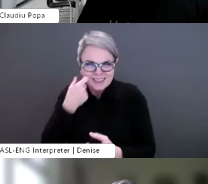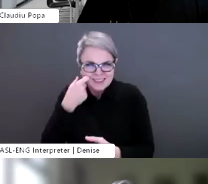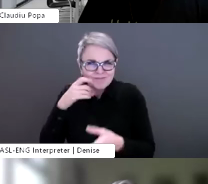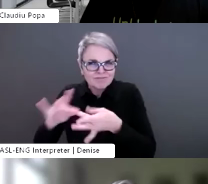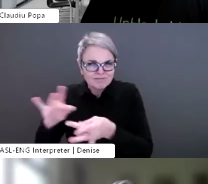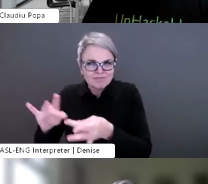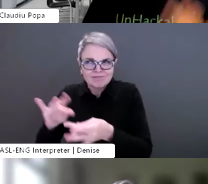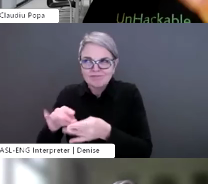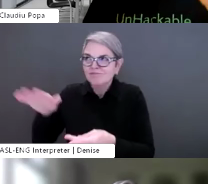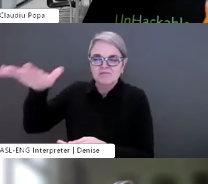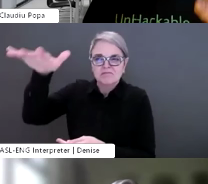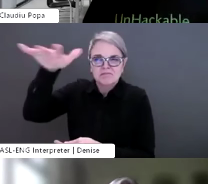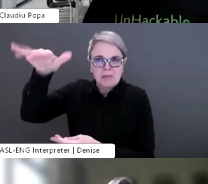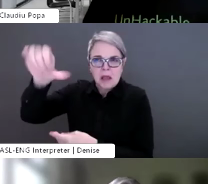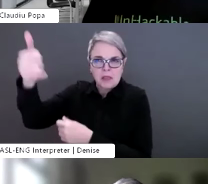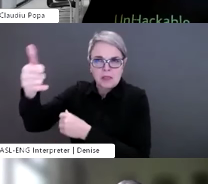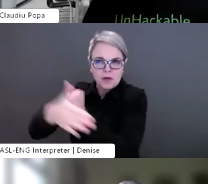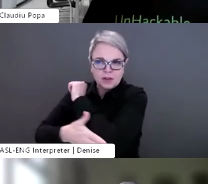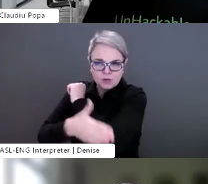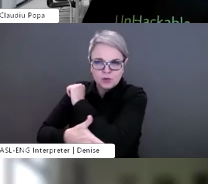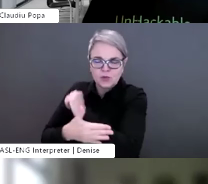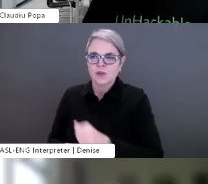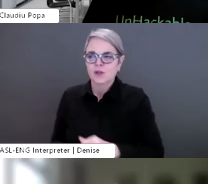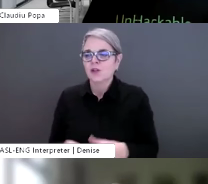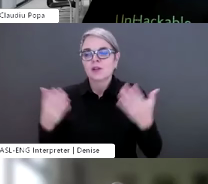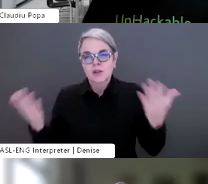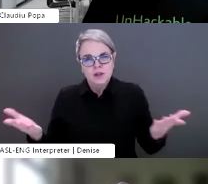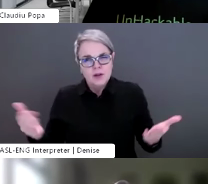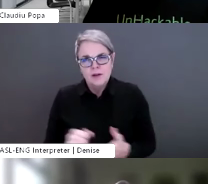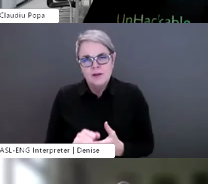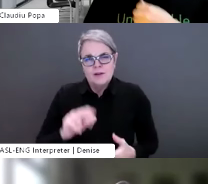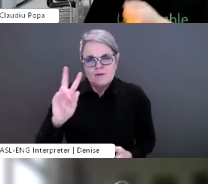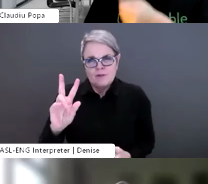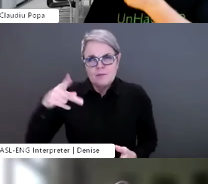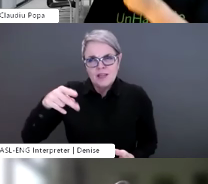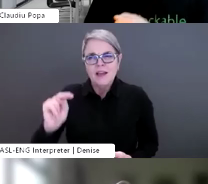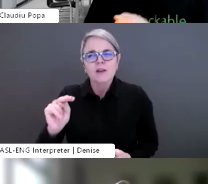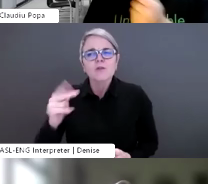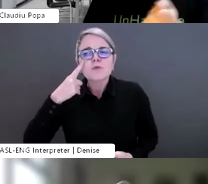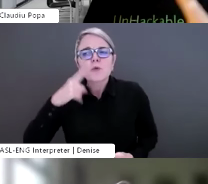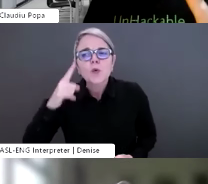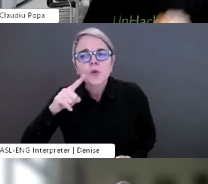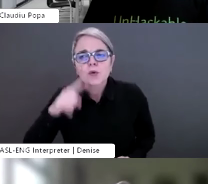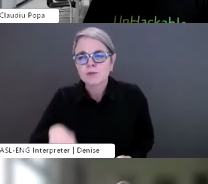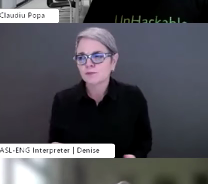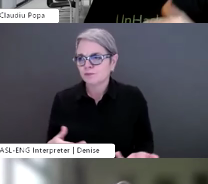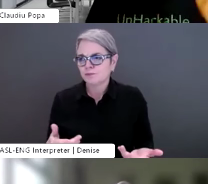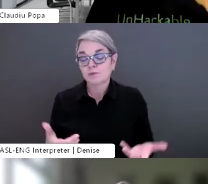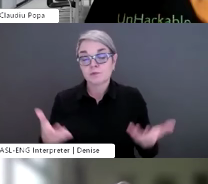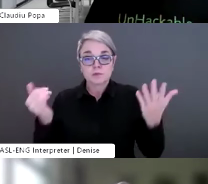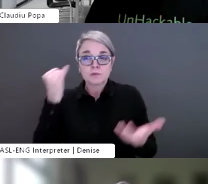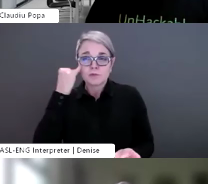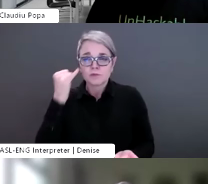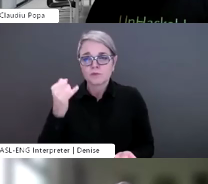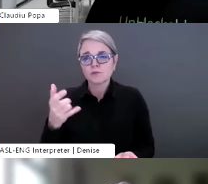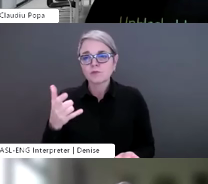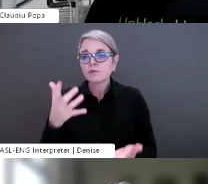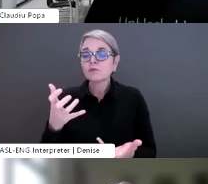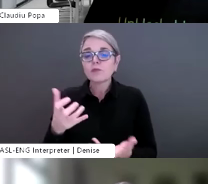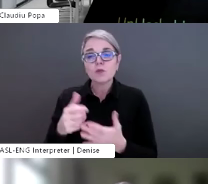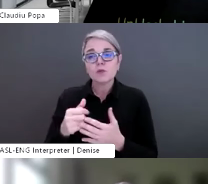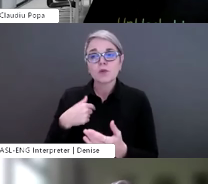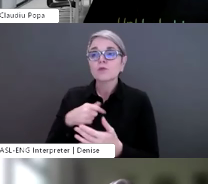The answer is generally, it depends what you want to use it for. If you just want to watch sports from another country, you can probably use